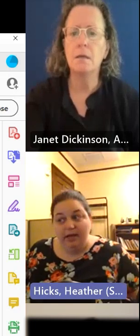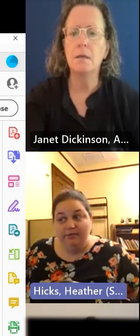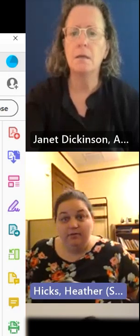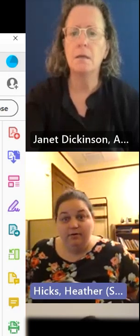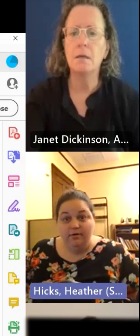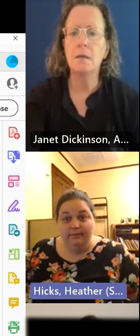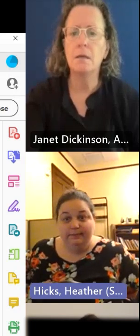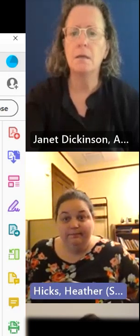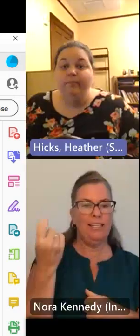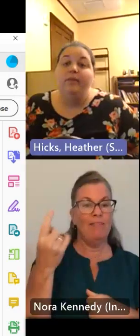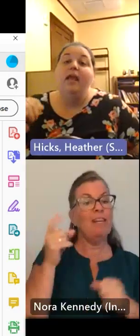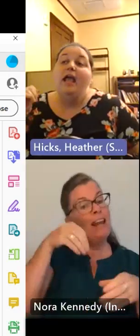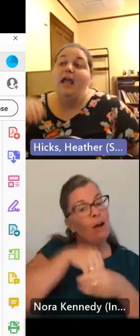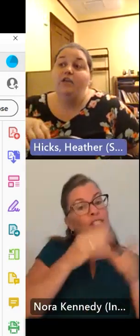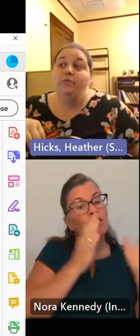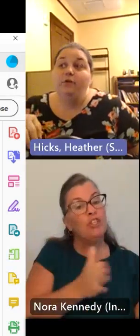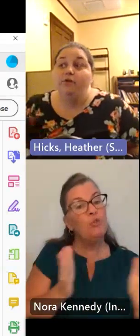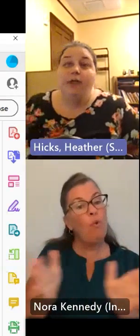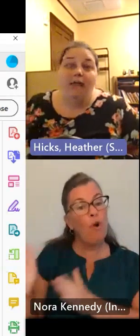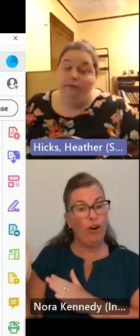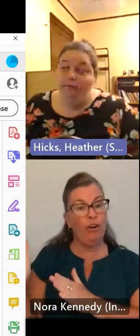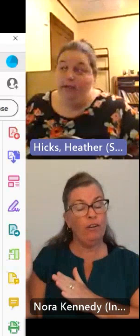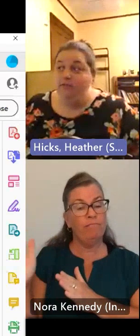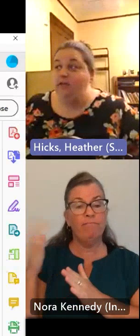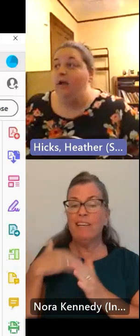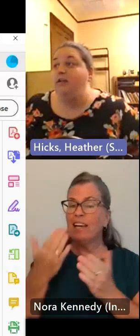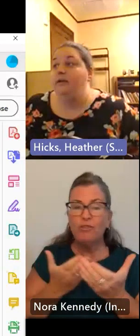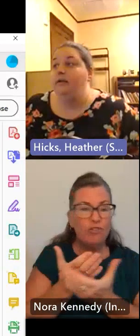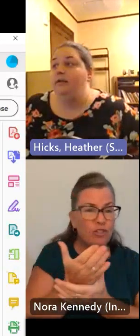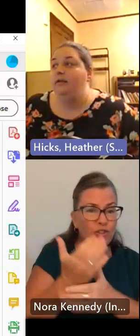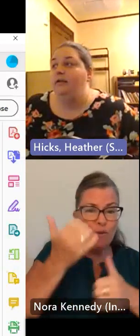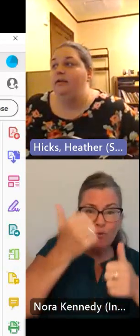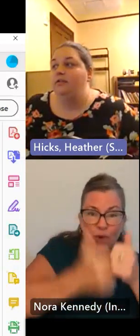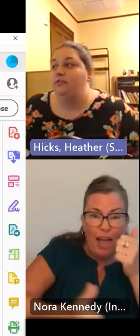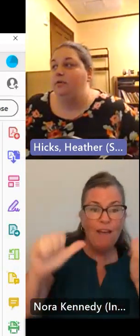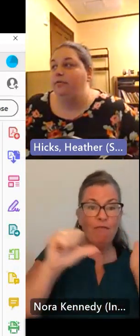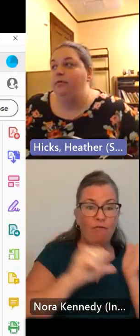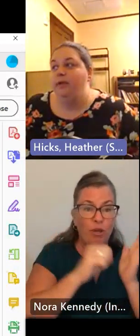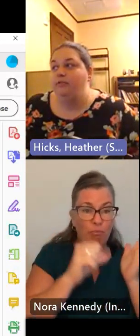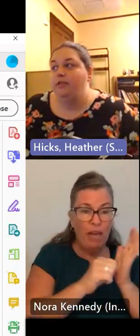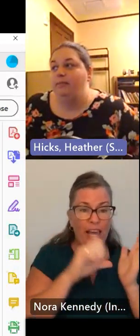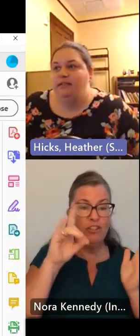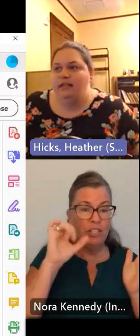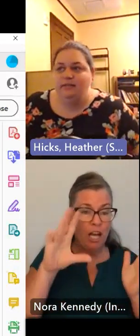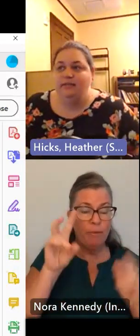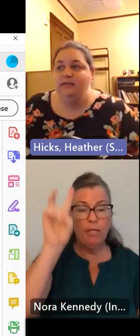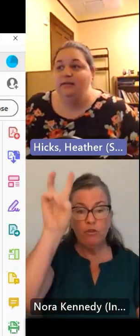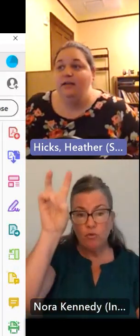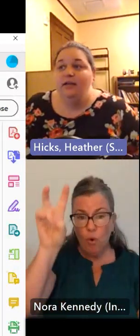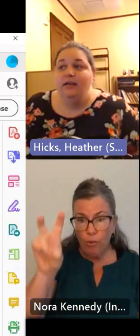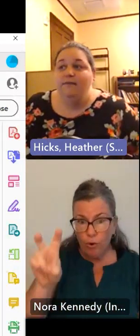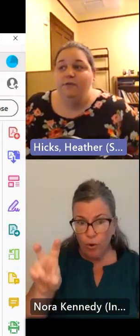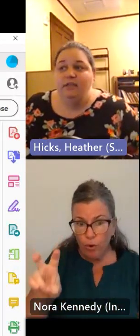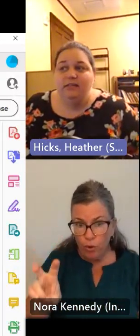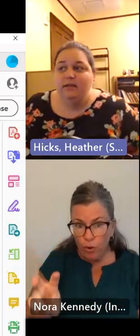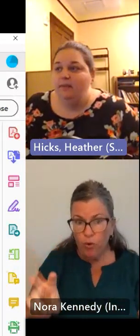11. So now it's in order. And you would go through every page of the document, scroll through and make sure that makes sense. If you see something